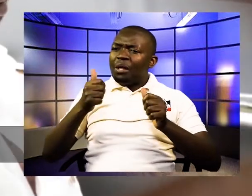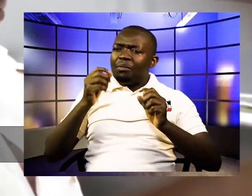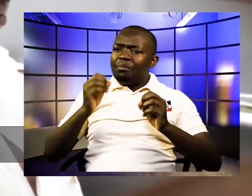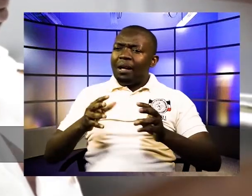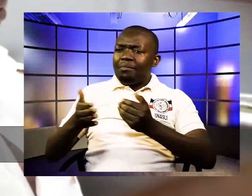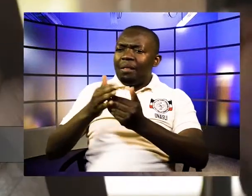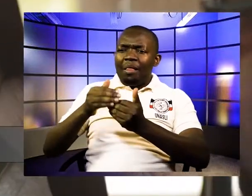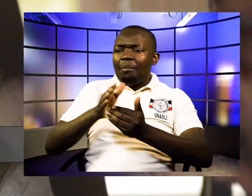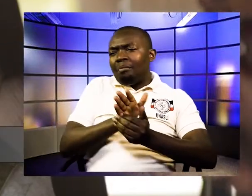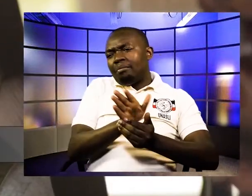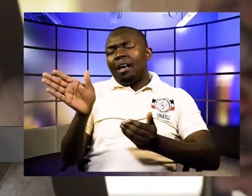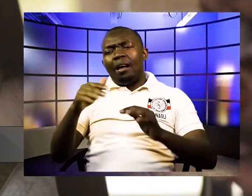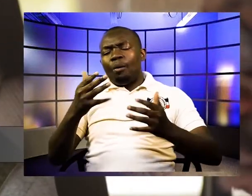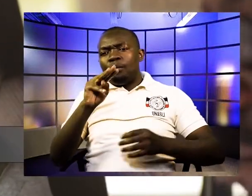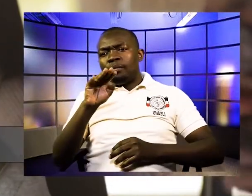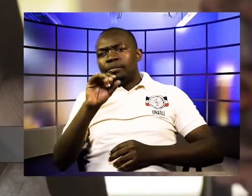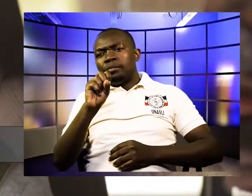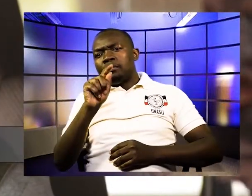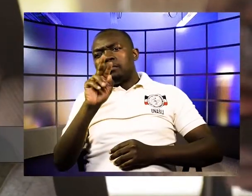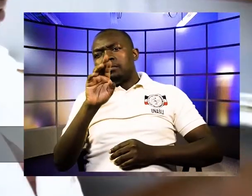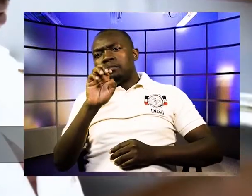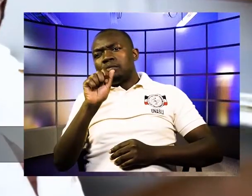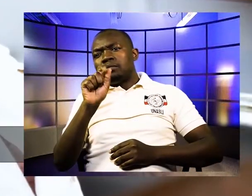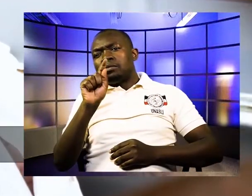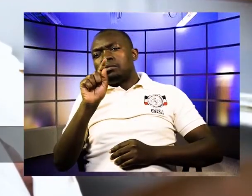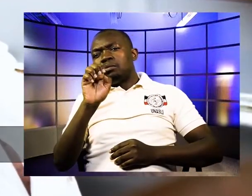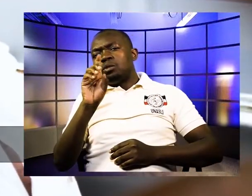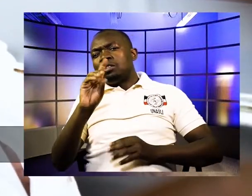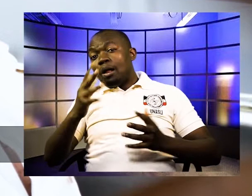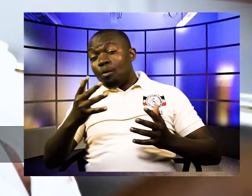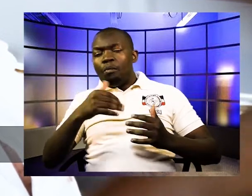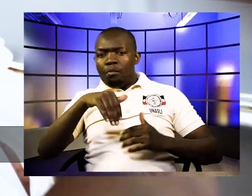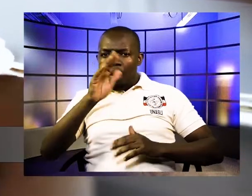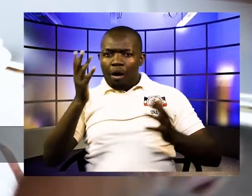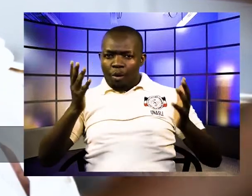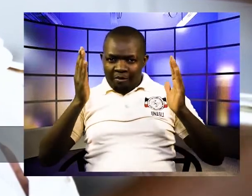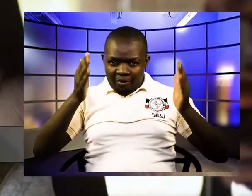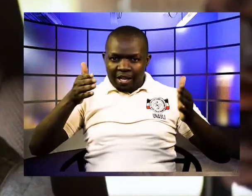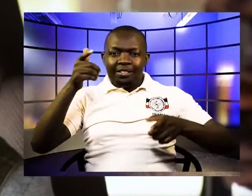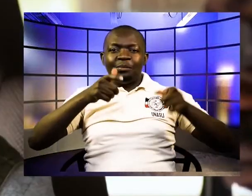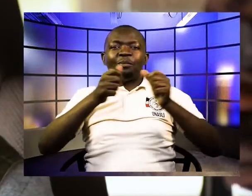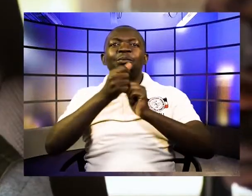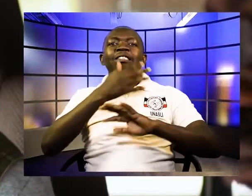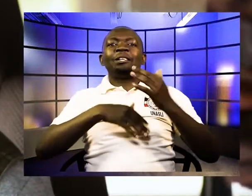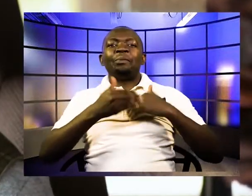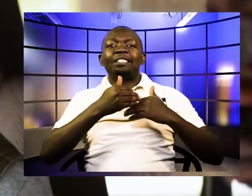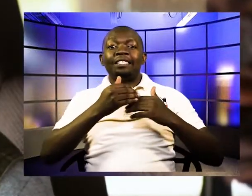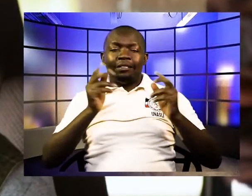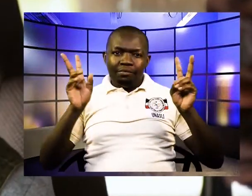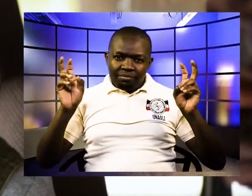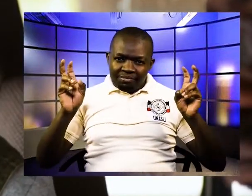okukolawo. Naddala abo abantu abaliko obulemu. Abantu abaliko obulemu balina okukwatibwa obulungi. Hold my